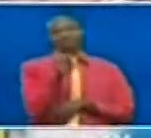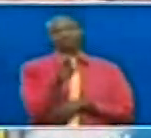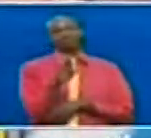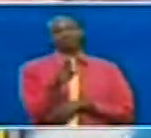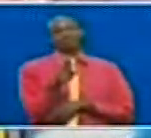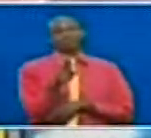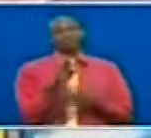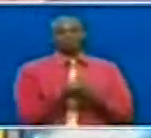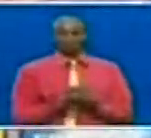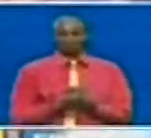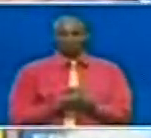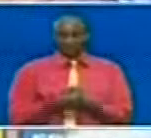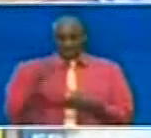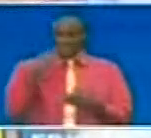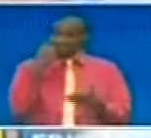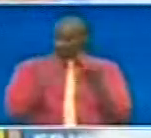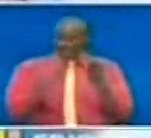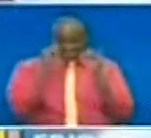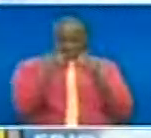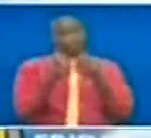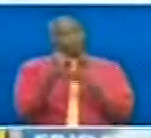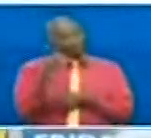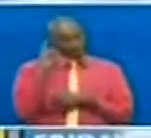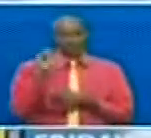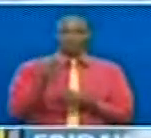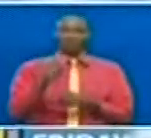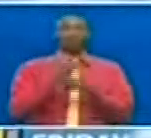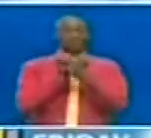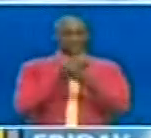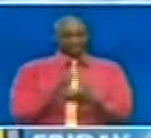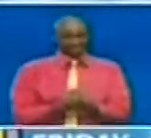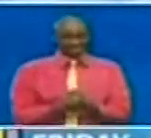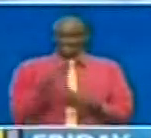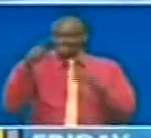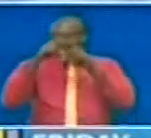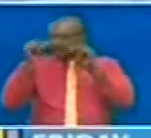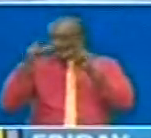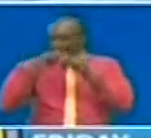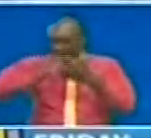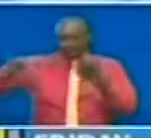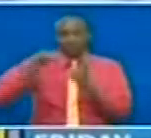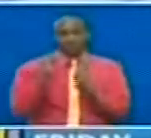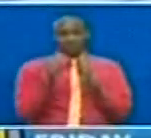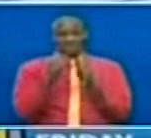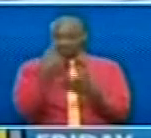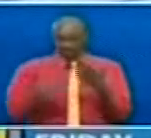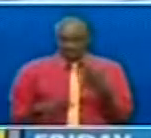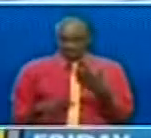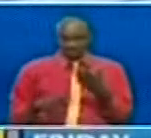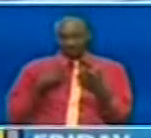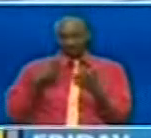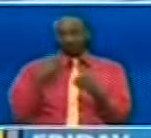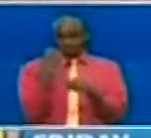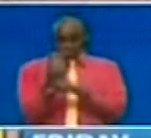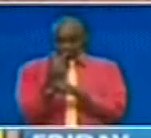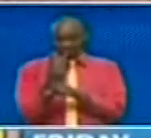the country was facing and which the new law was meant to contain. The clauses that were suspended by Justice Odunga include Clause